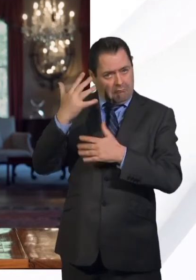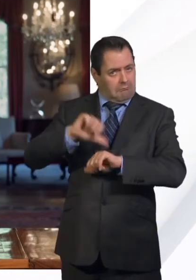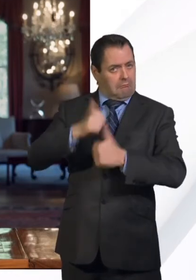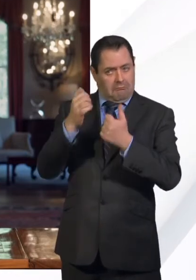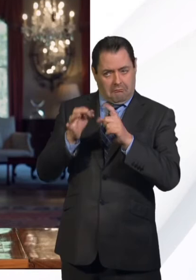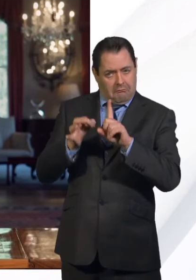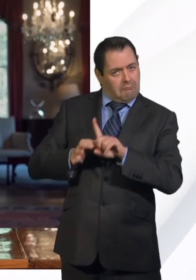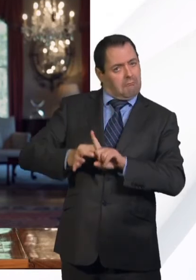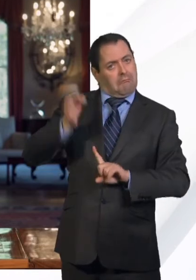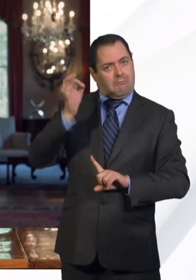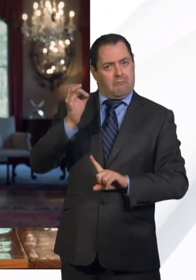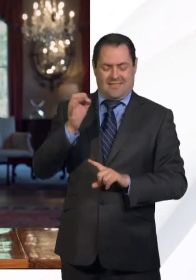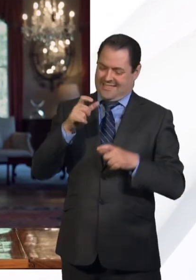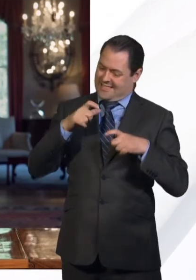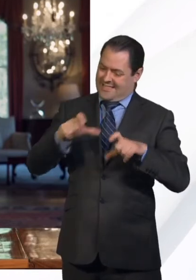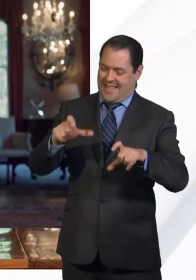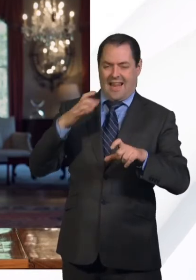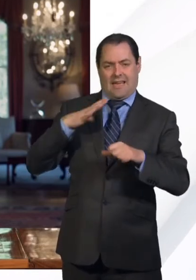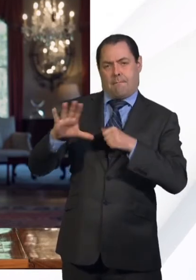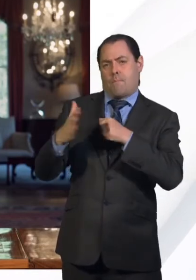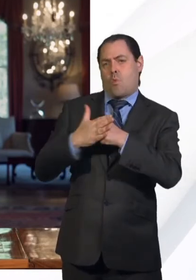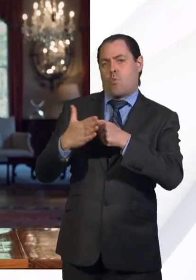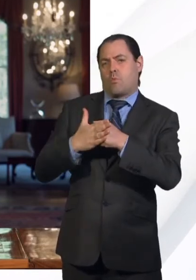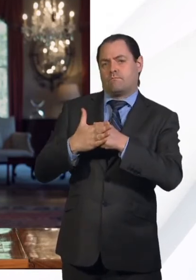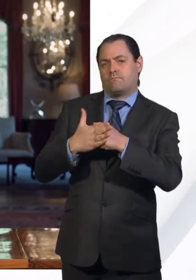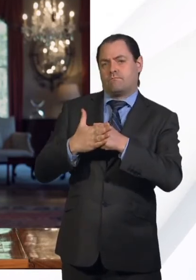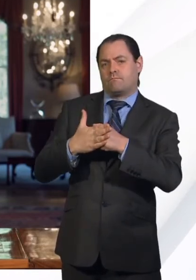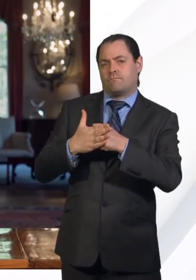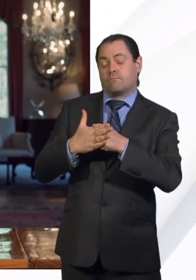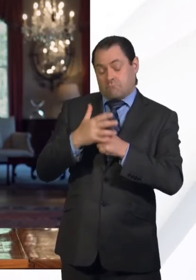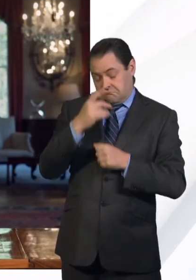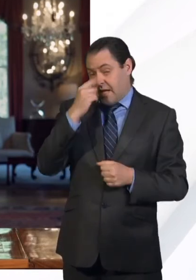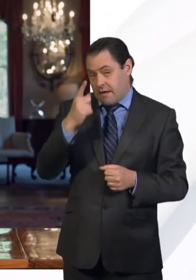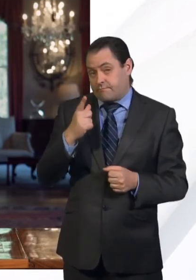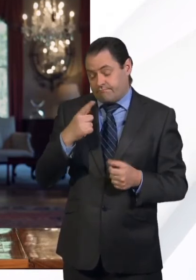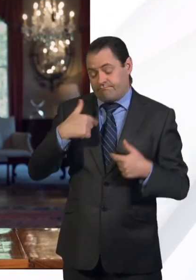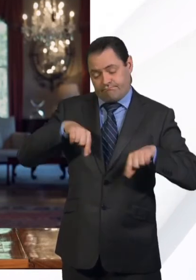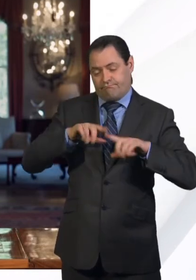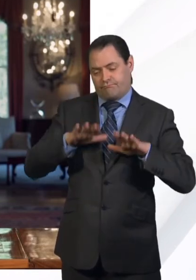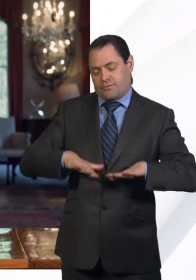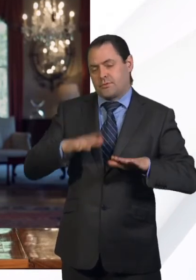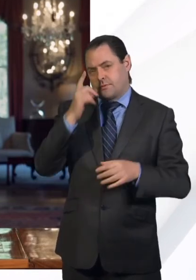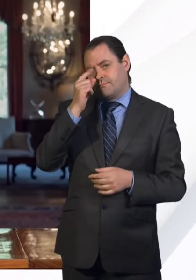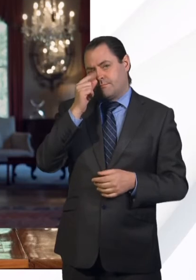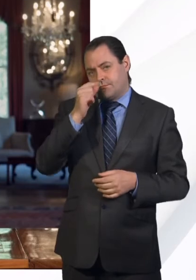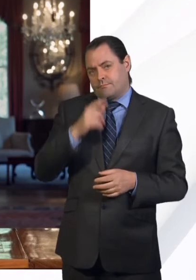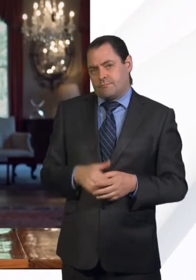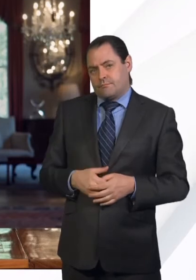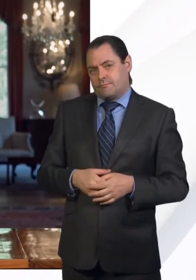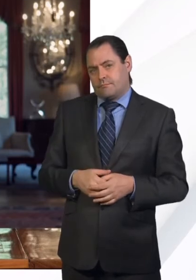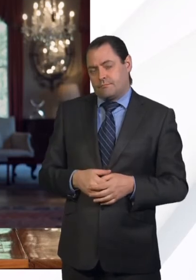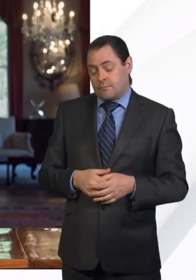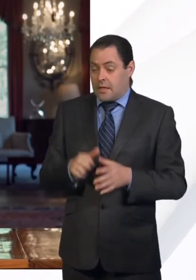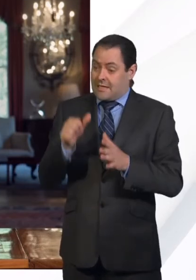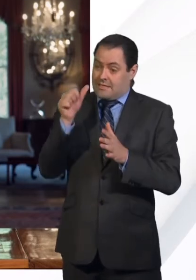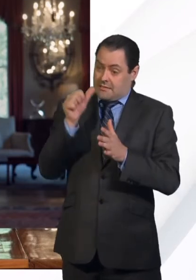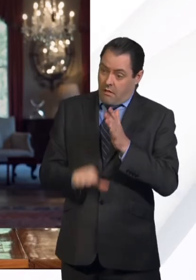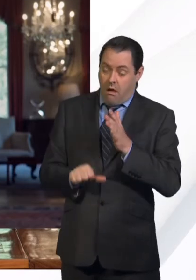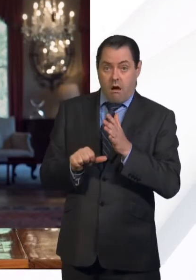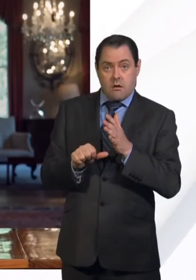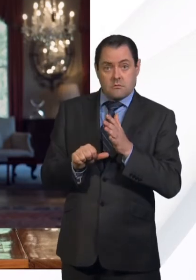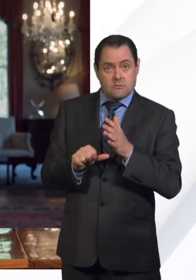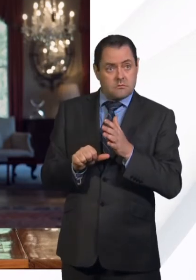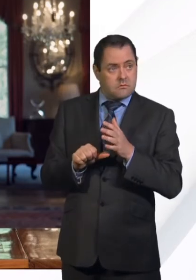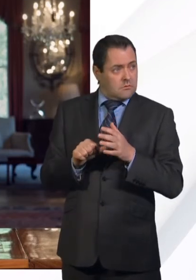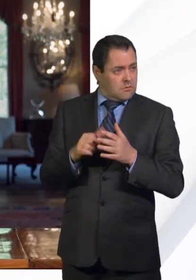so much more to do now, and we can. When this began, we hadn't seen